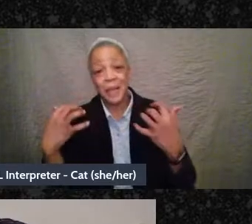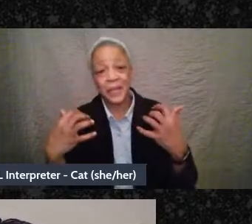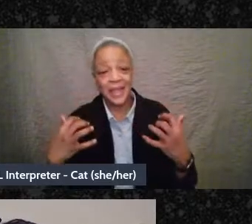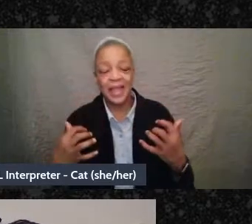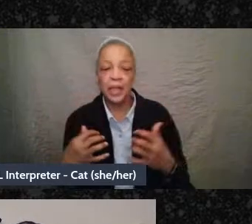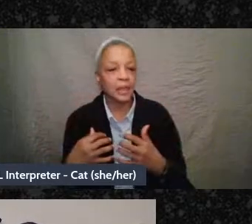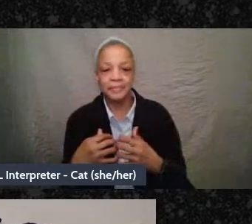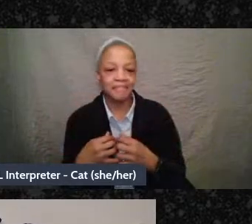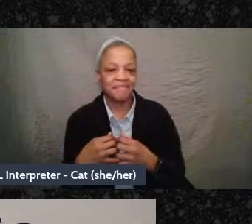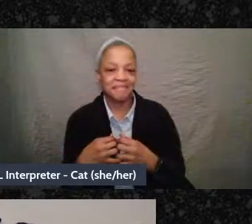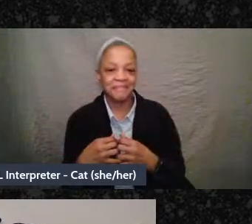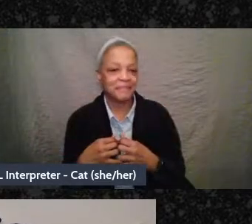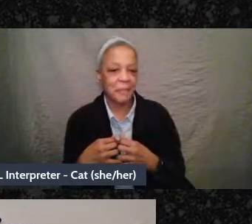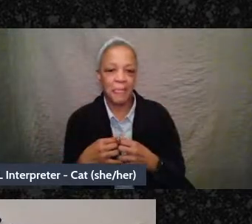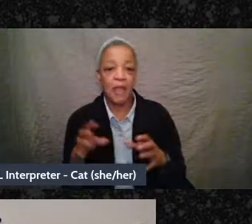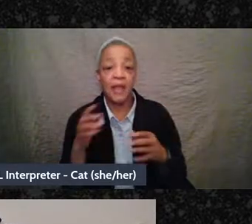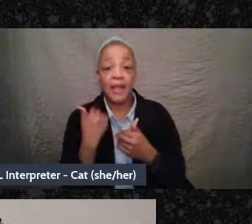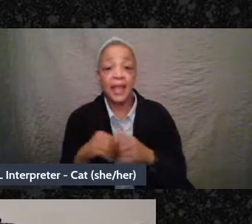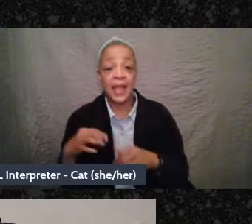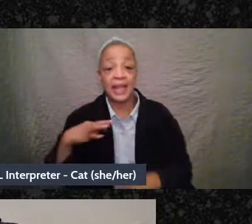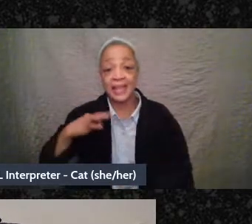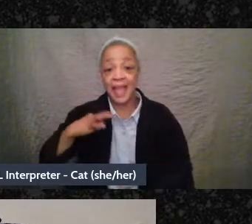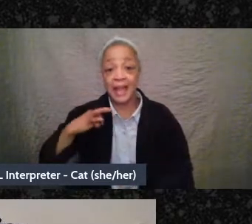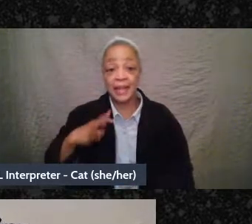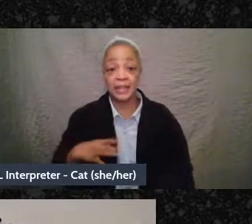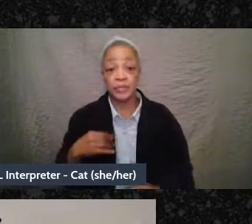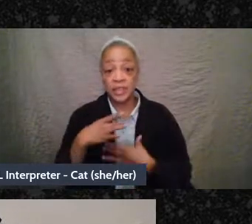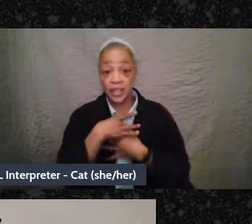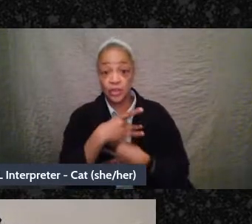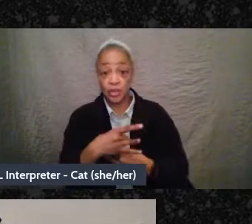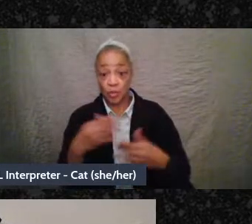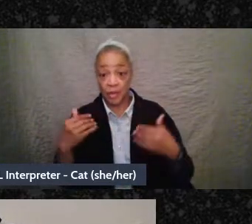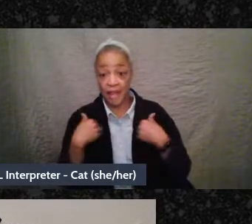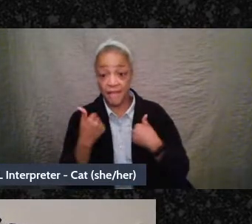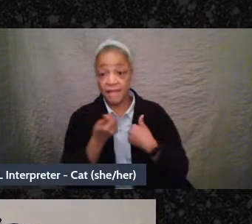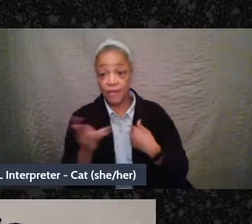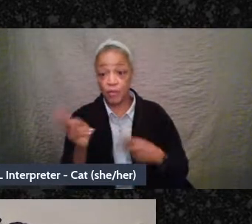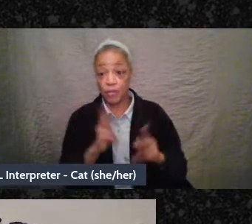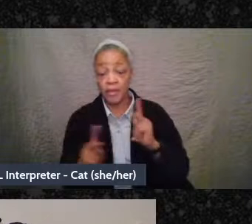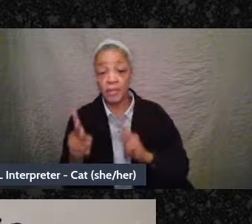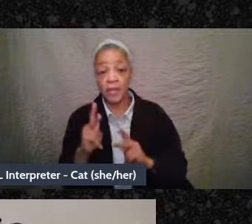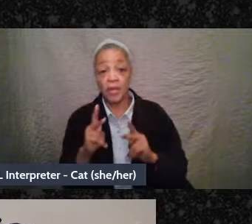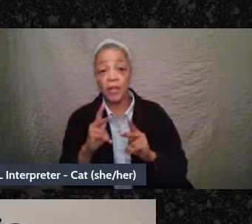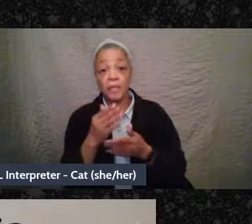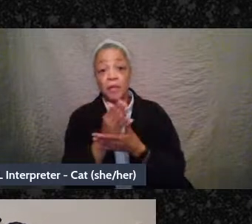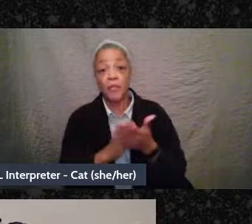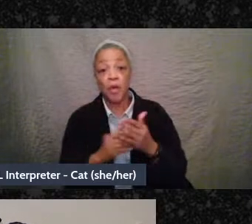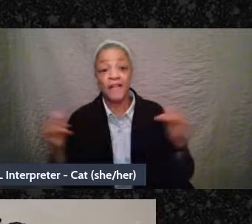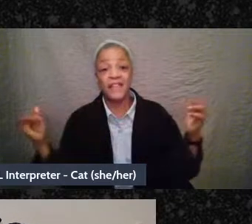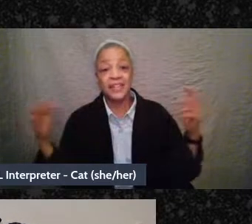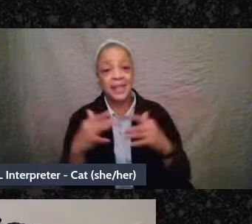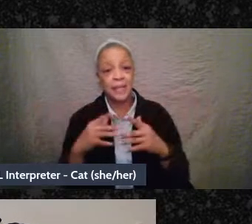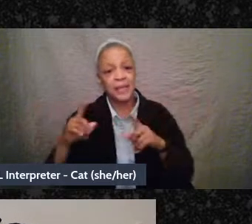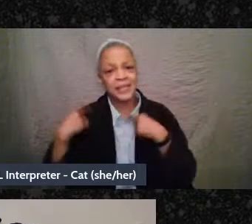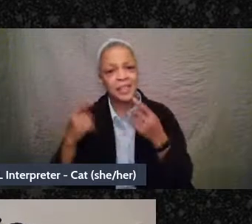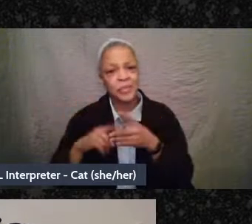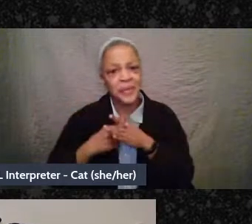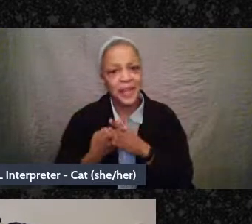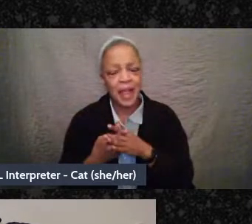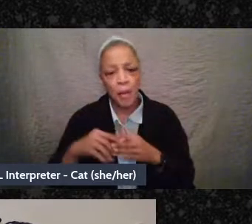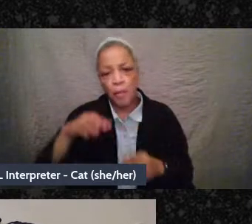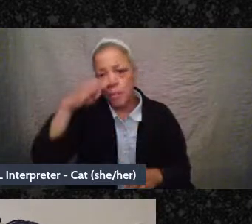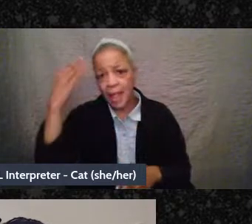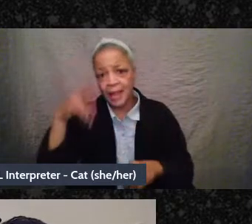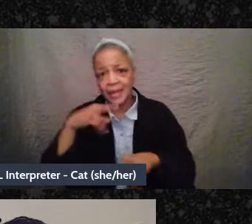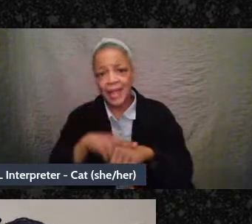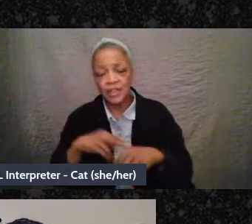endorse any candidates. But what is interesting is we do have a few folks who have been a part of the assembly since we started, the Black National Assembly, who